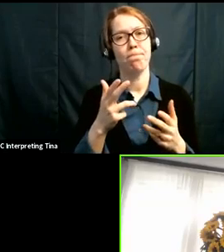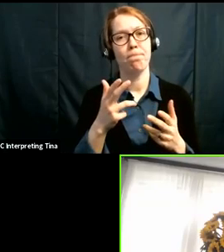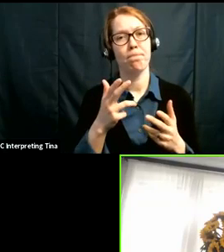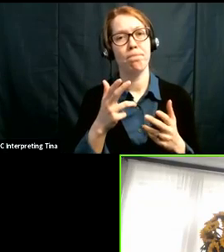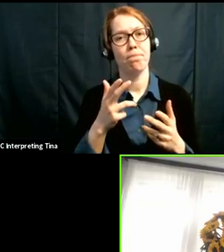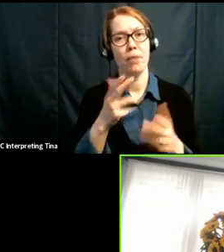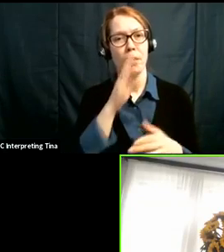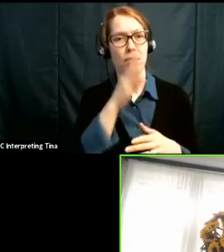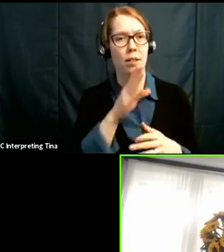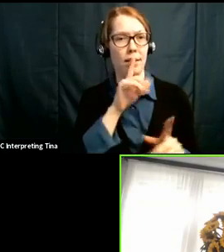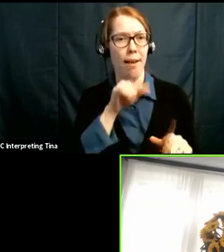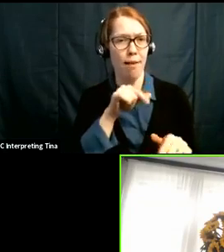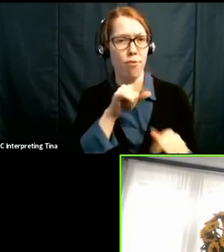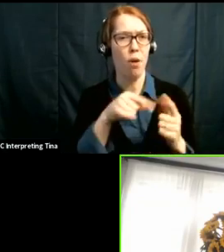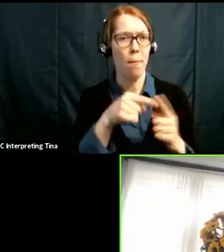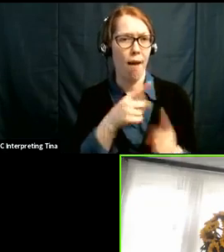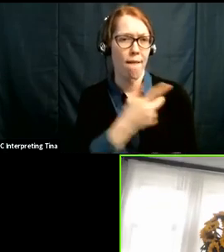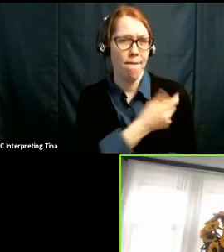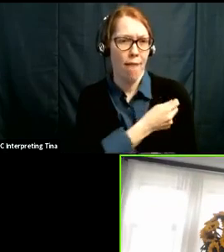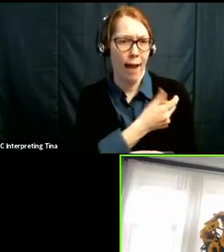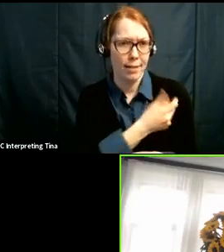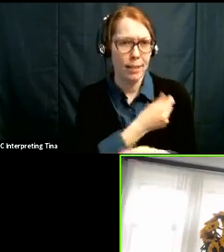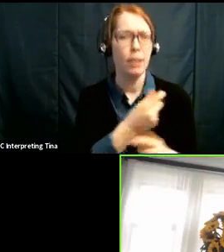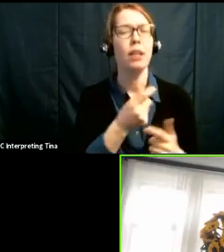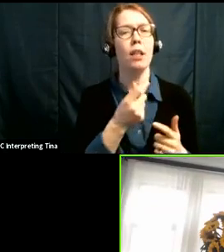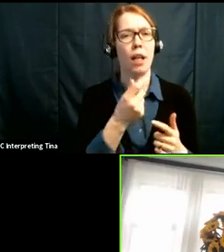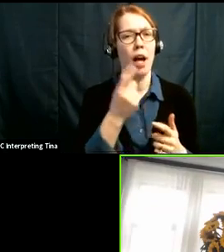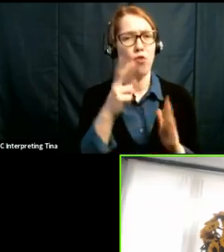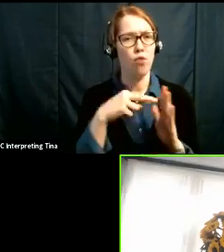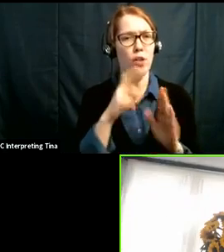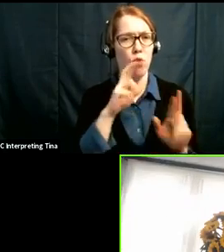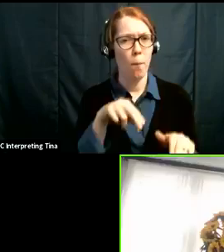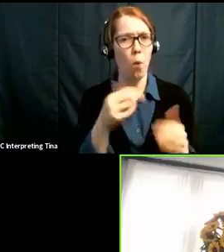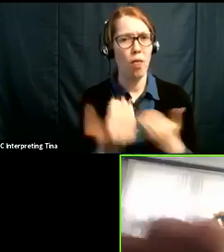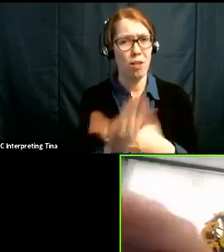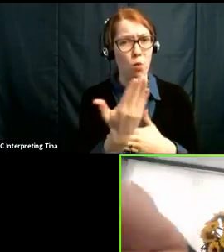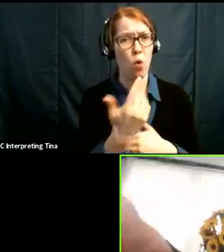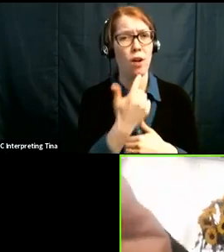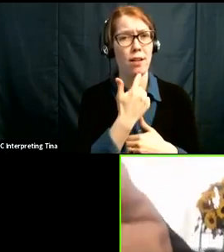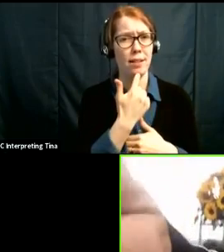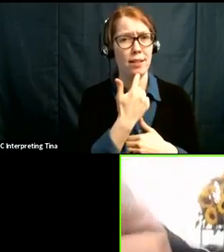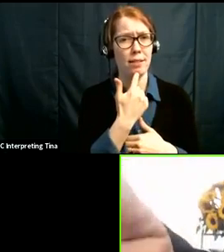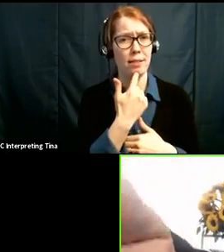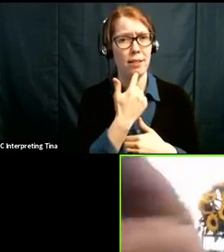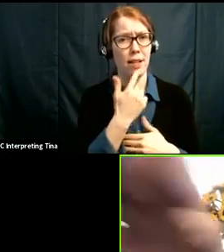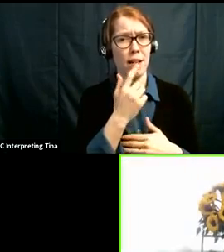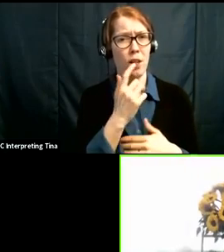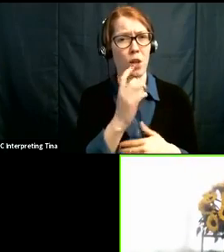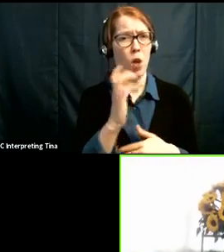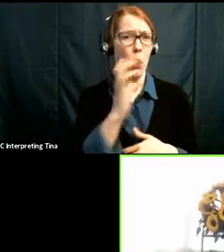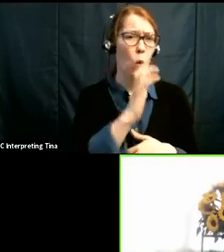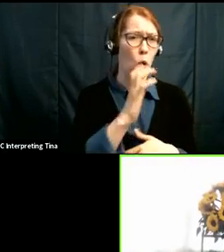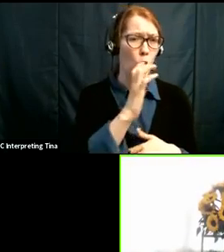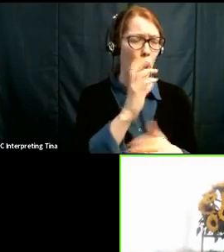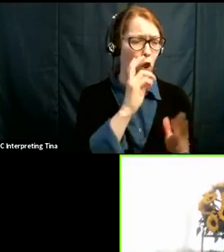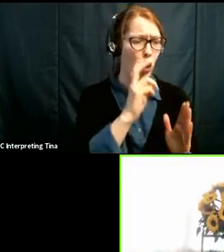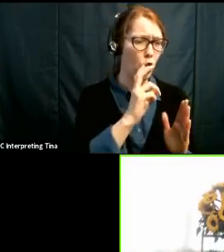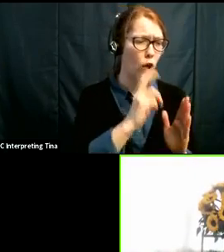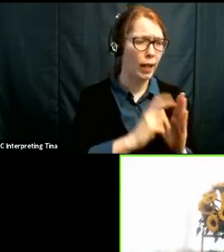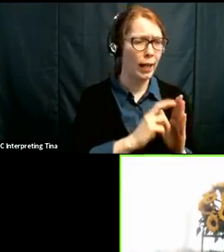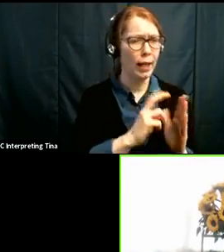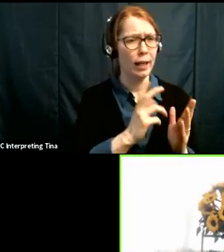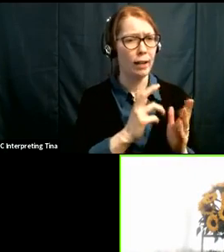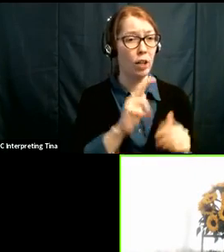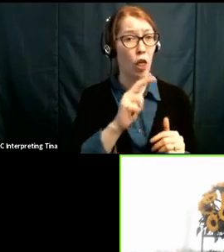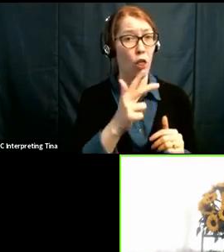succinct answer about a vaccine. And I was reading a report this morning that said that we're looking at probably the